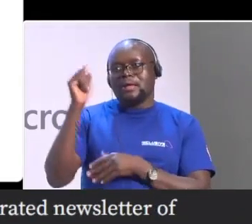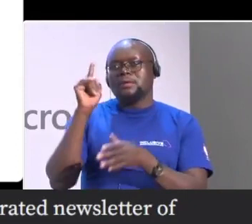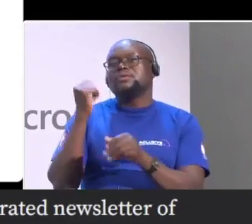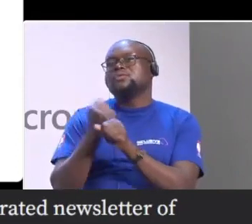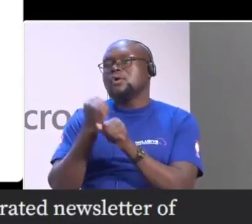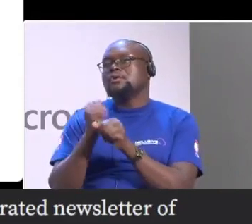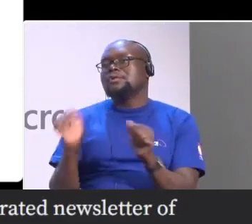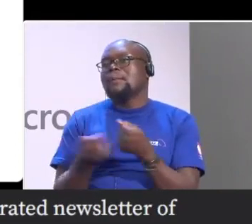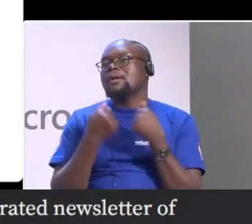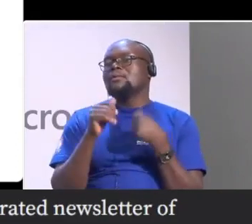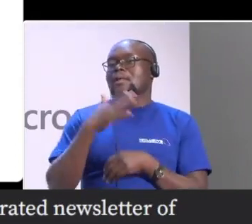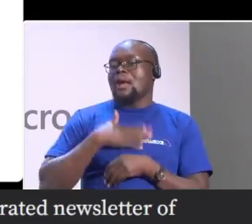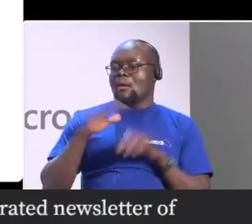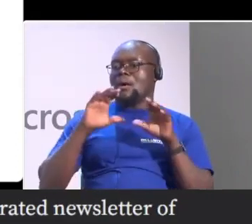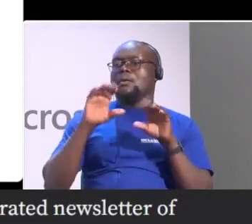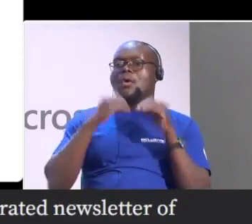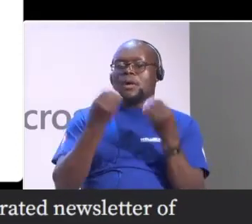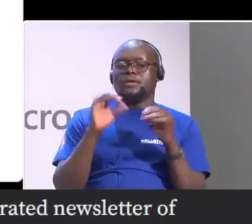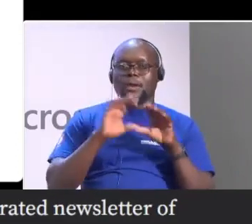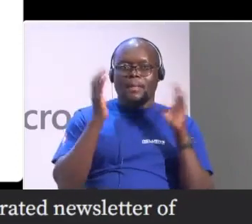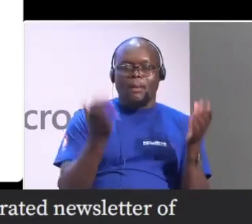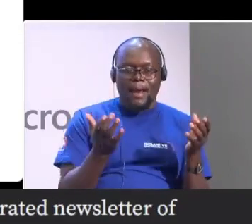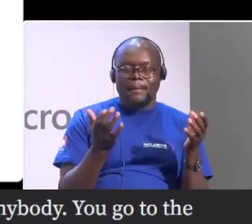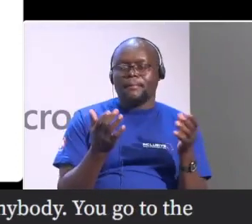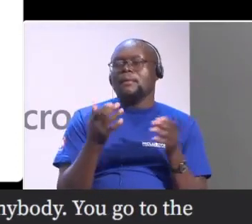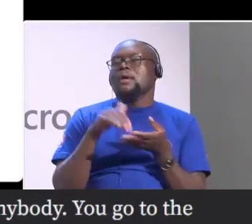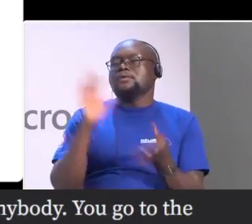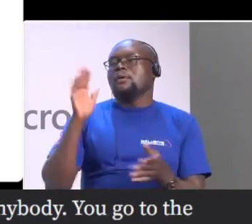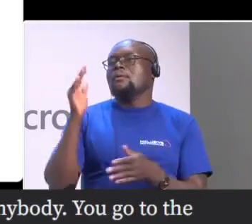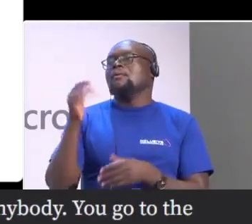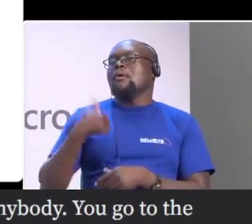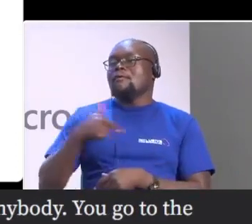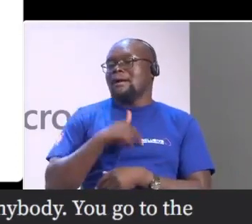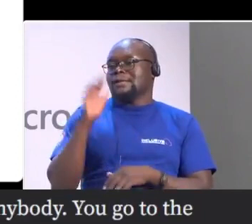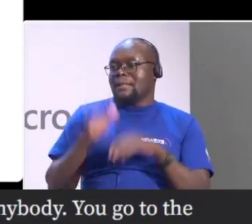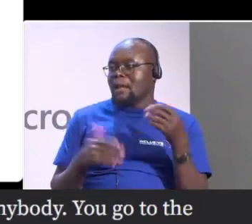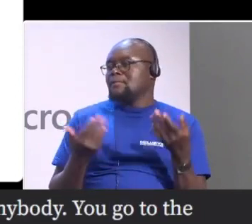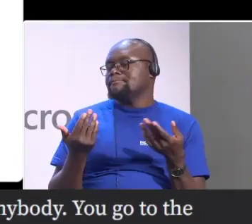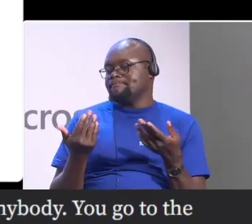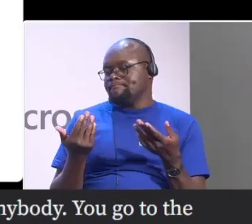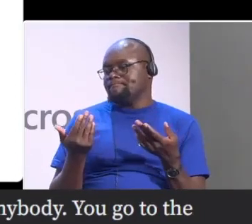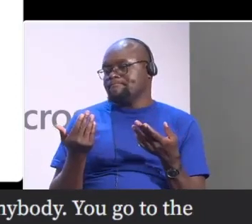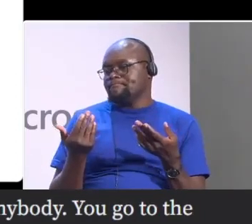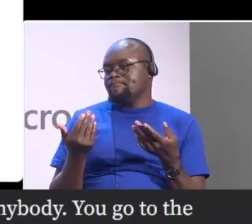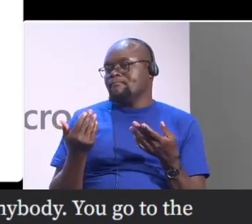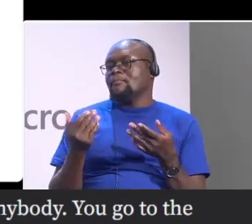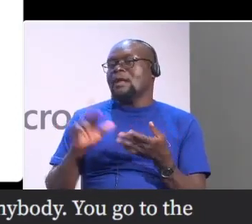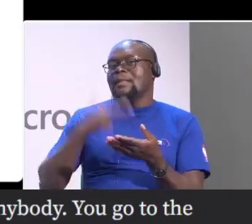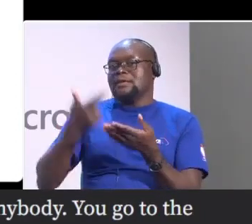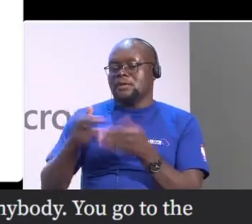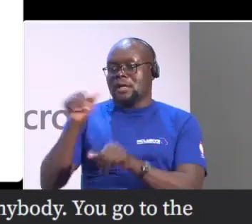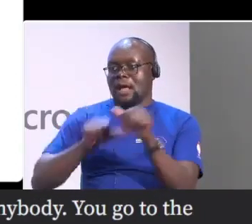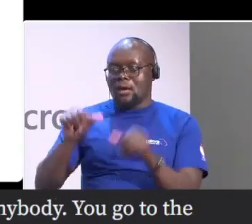going on with IWP around the globe. So it's more us, other than the curated list of other resources